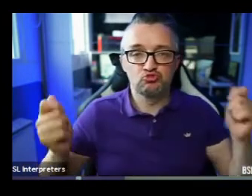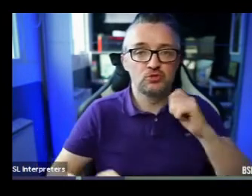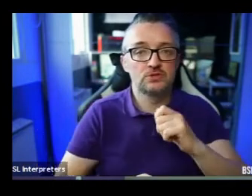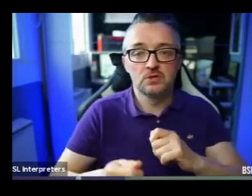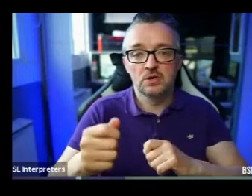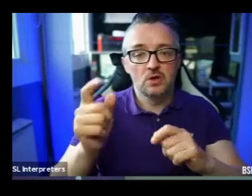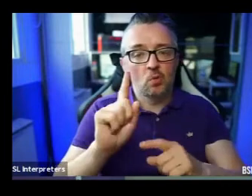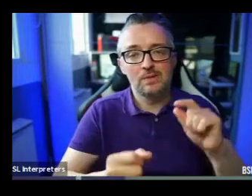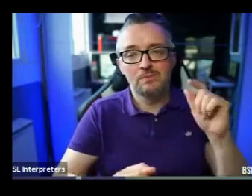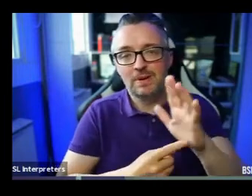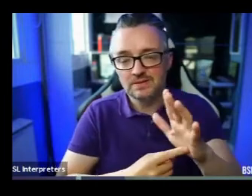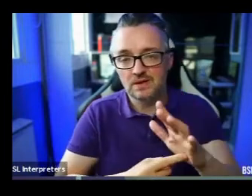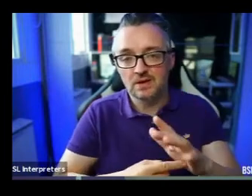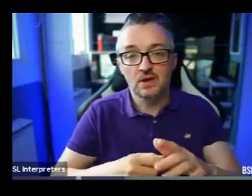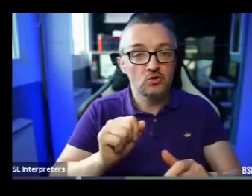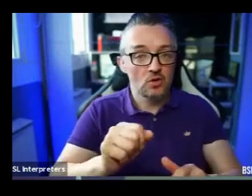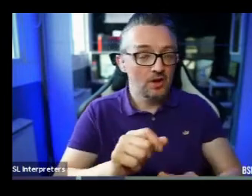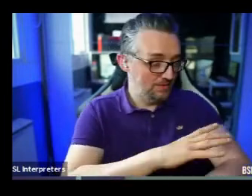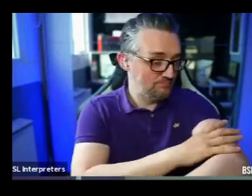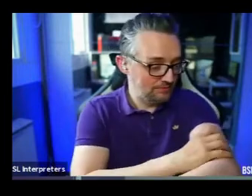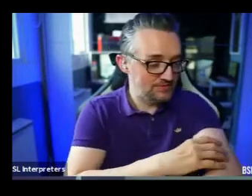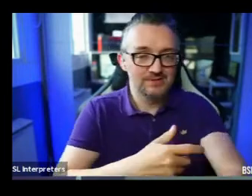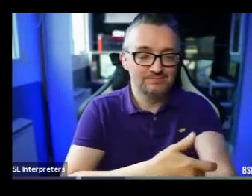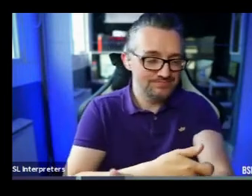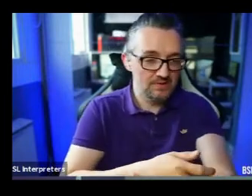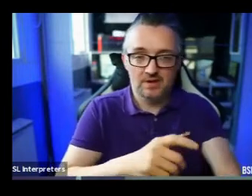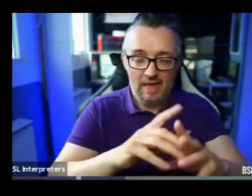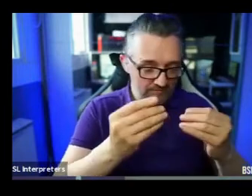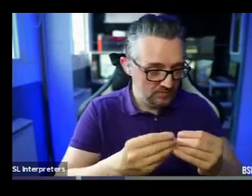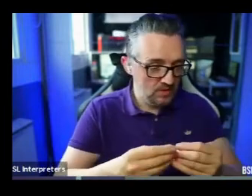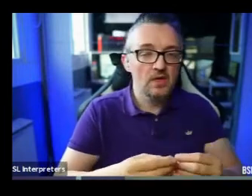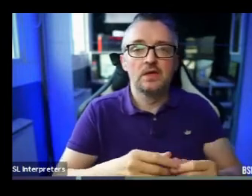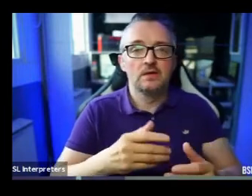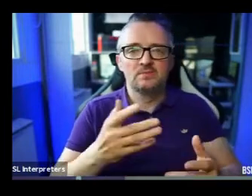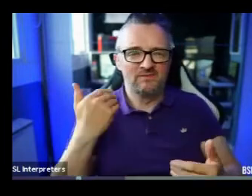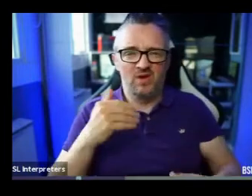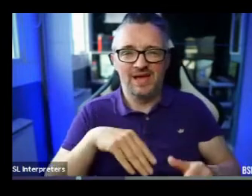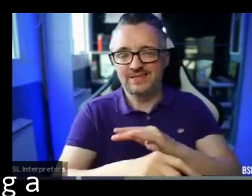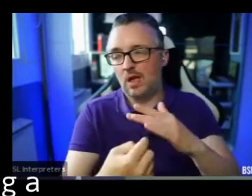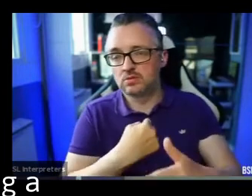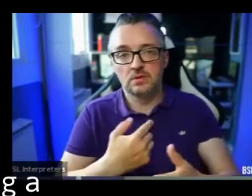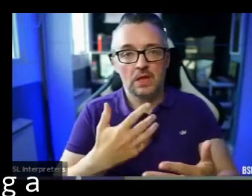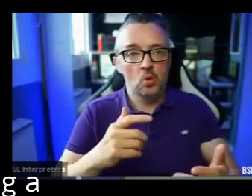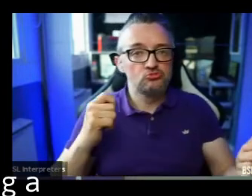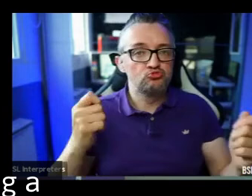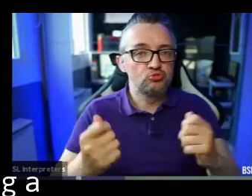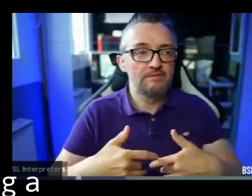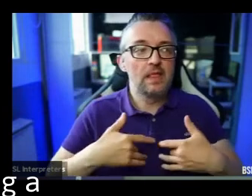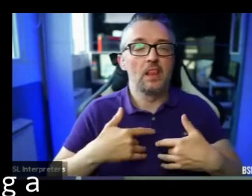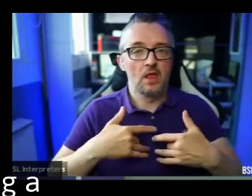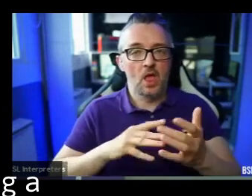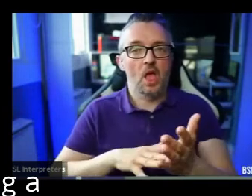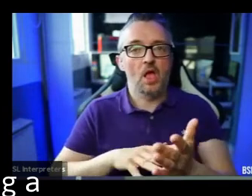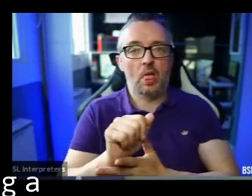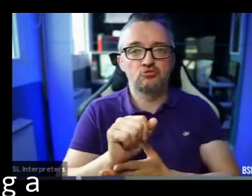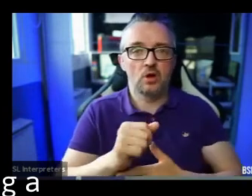practice from what's the matter, I'm going to come in, I'm going to take your vital signs, to what matters to you. And the change is really